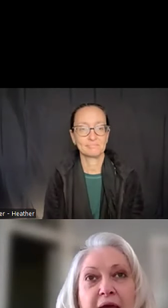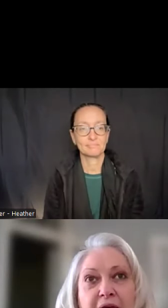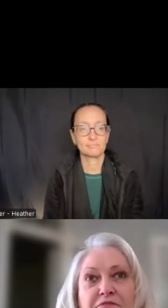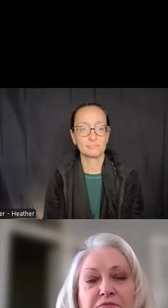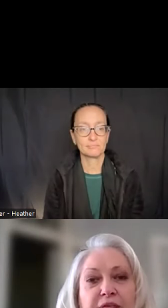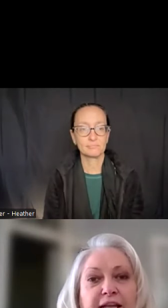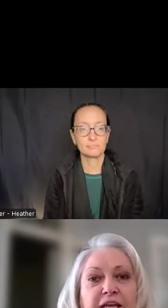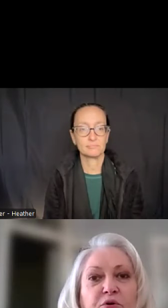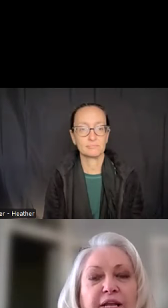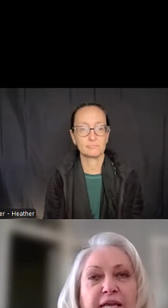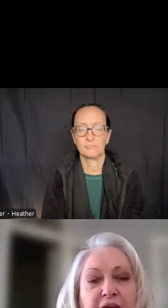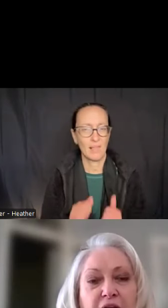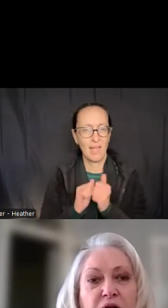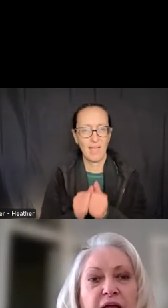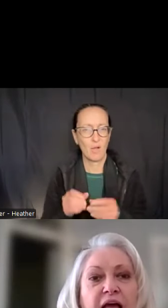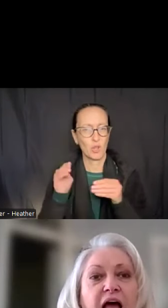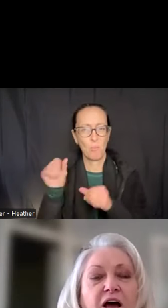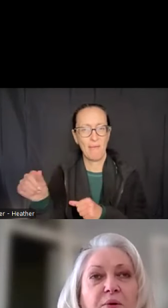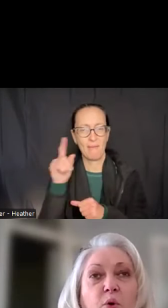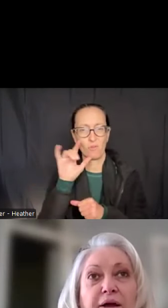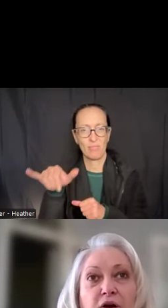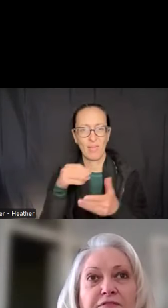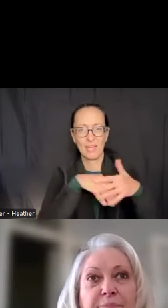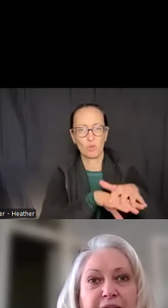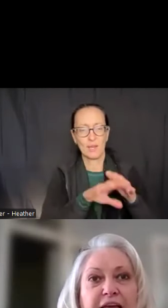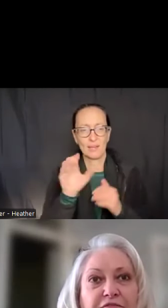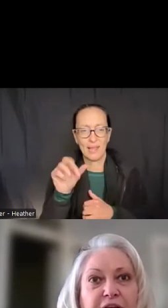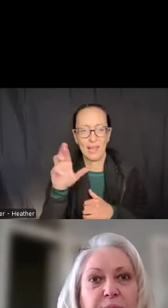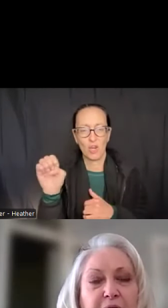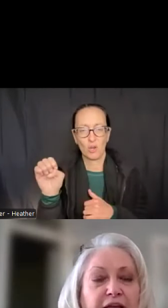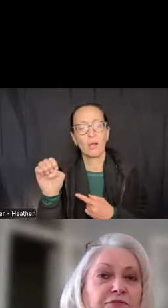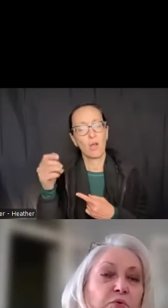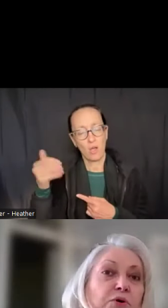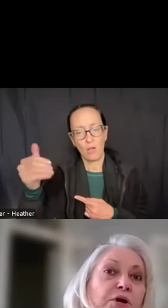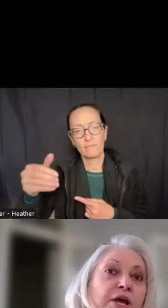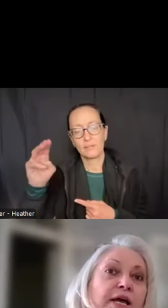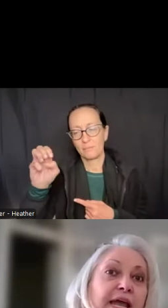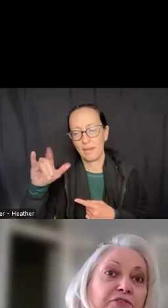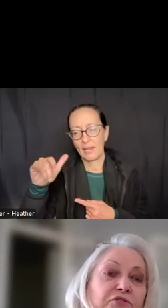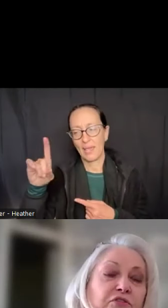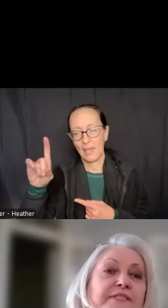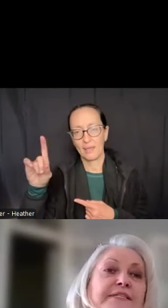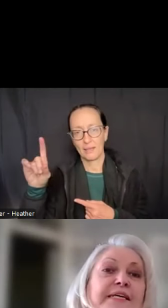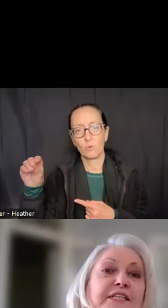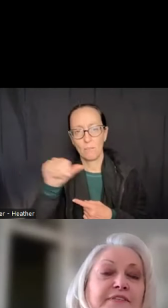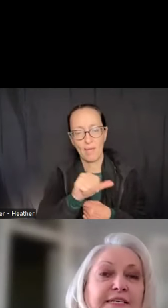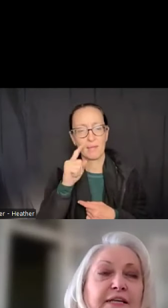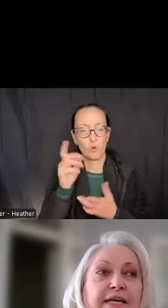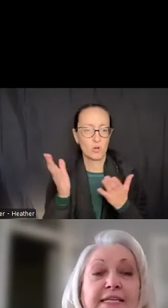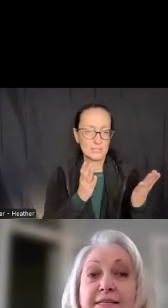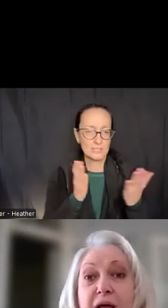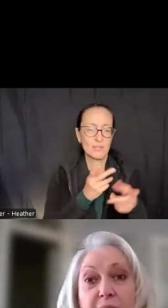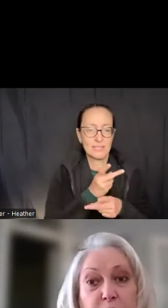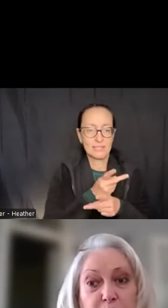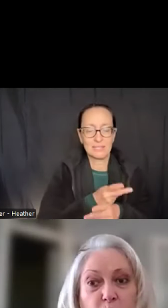How do you pay for that integrated care? Quite often, Medicaid funding pays for care services in the